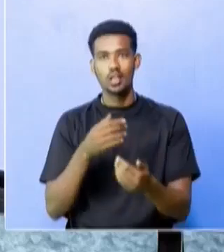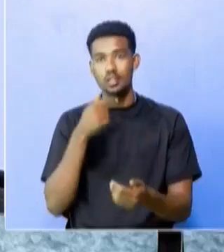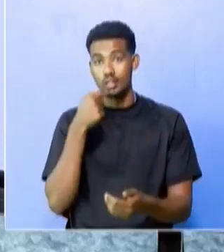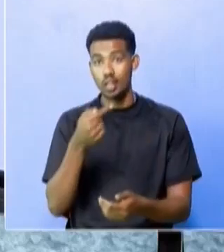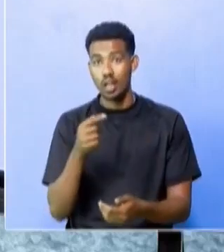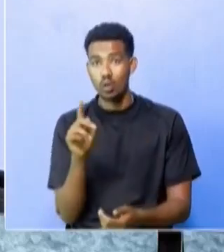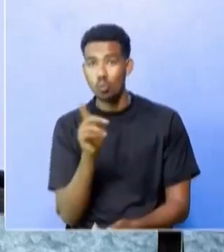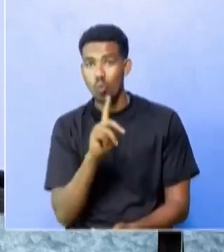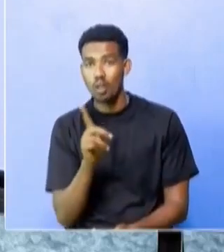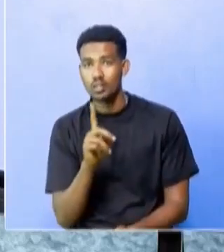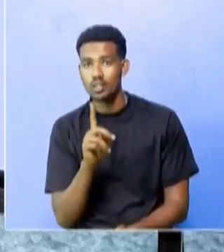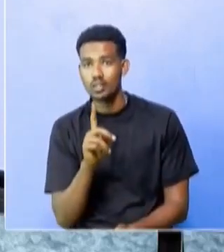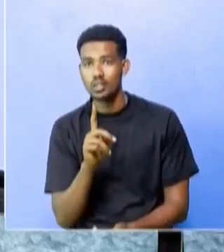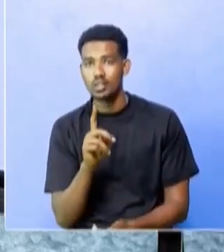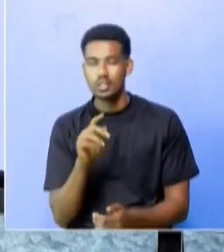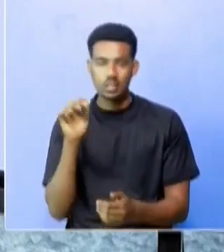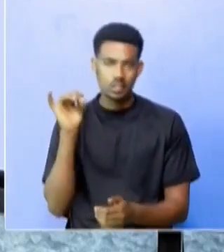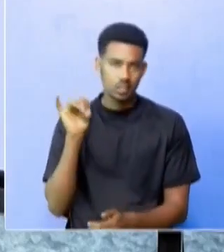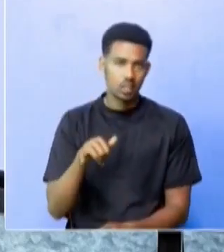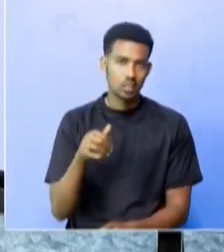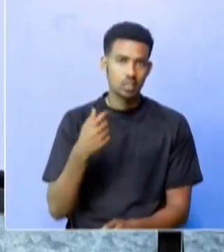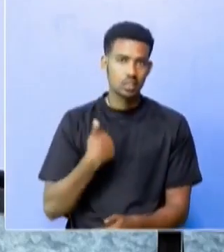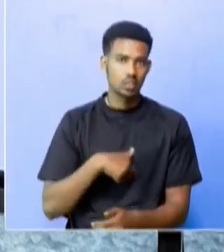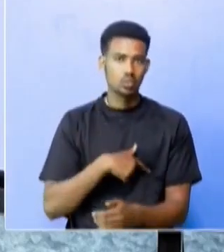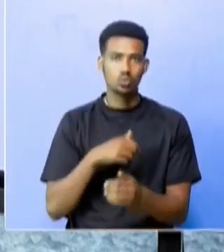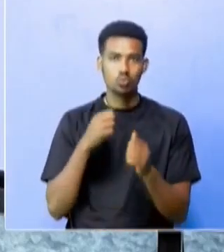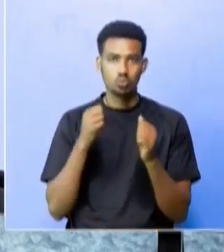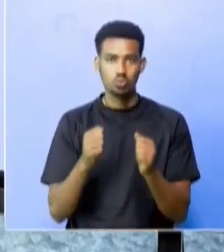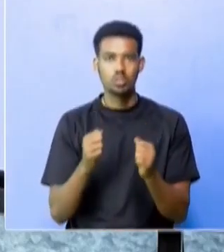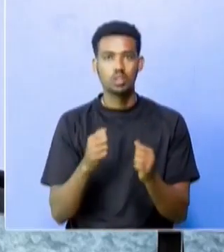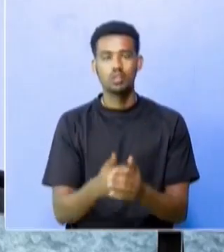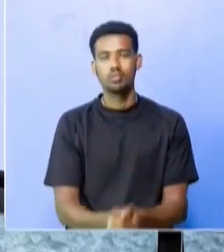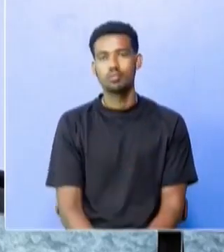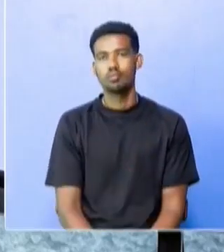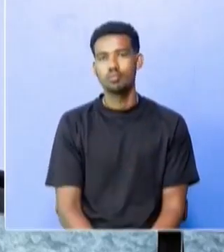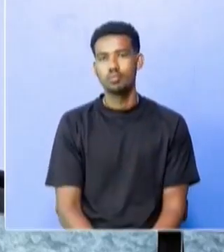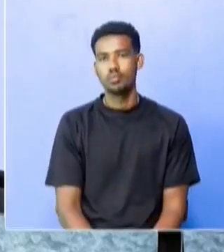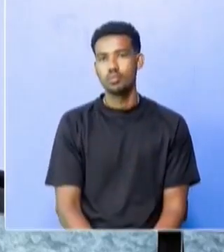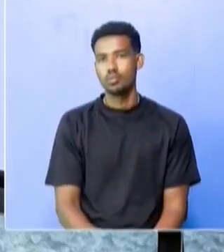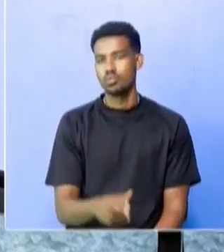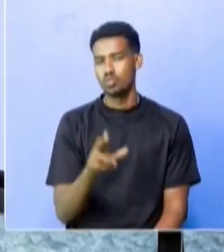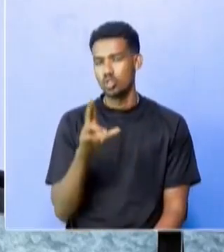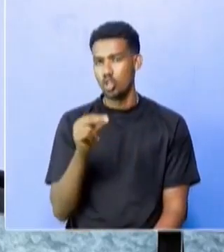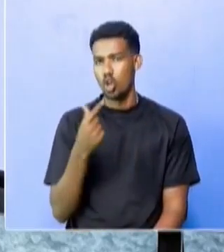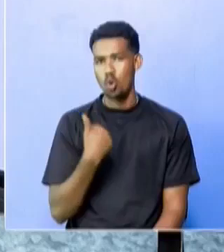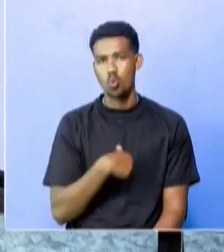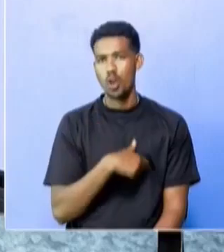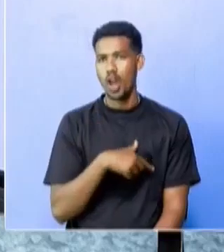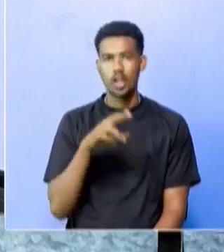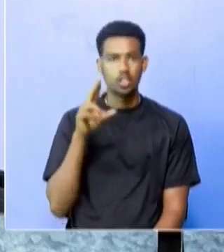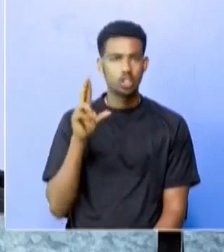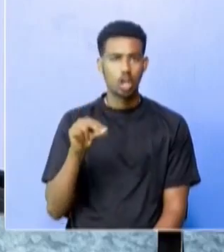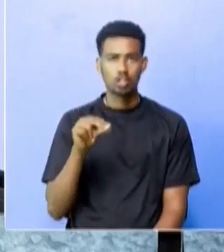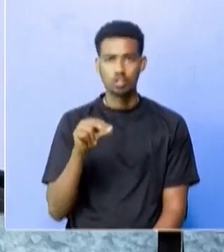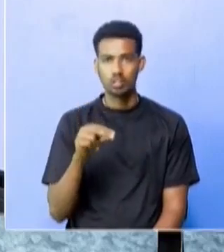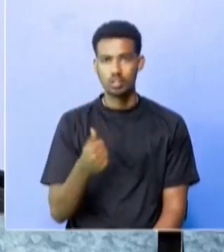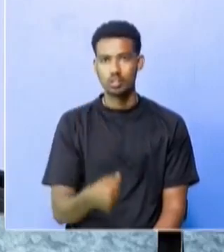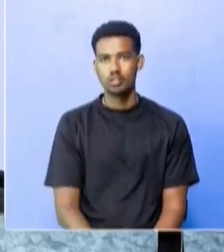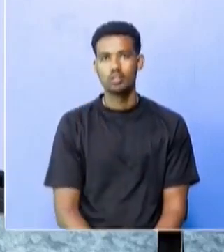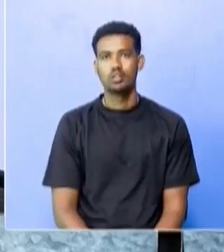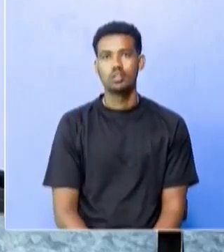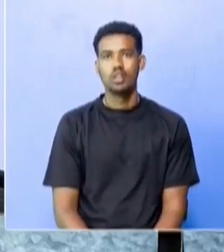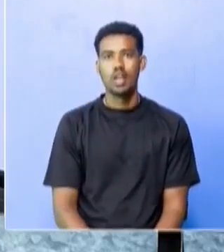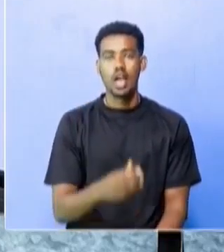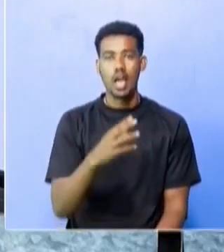what? Yes, we are. No, we are not. And also to make